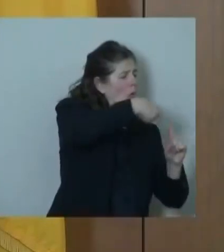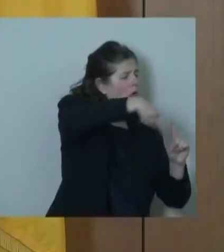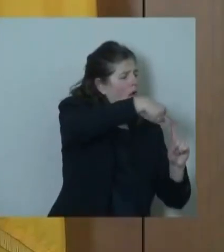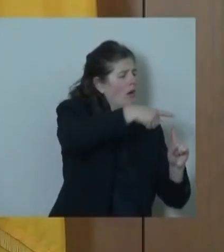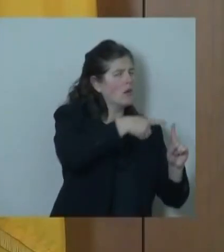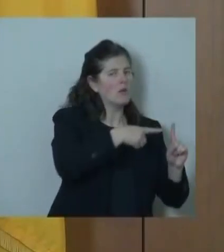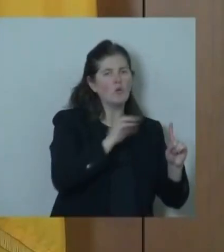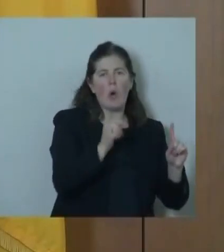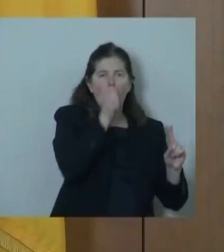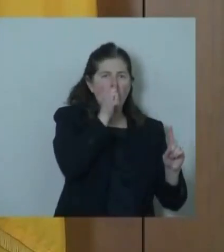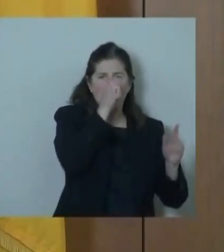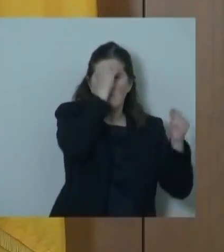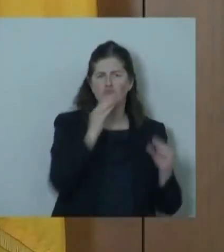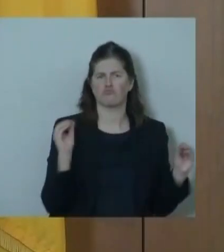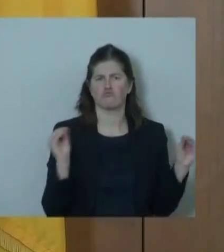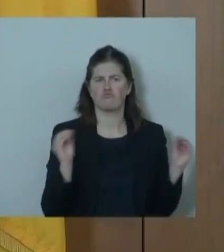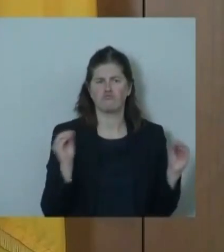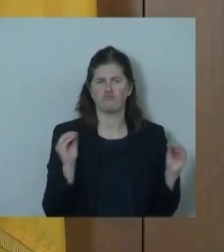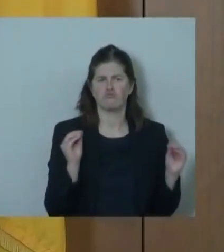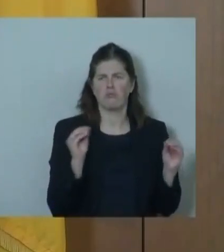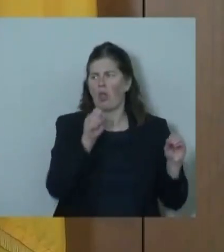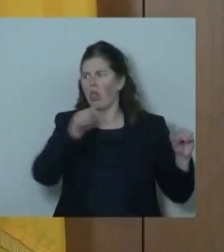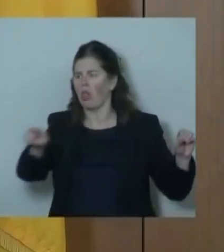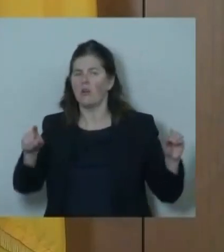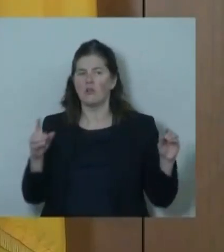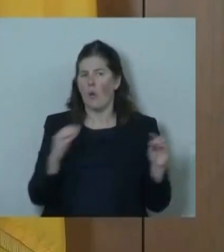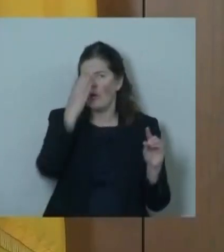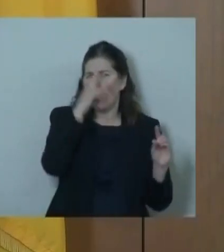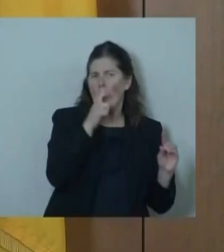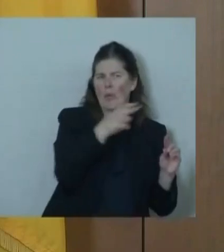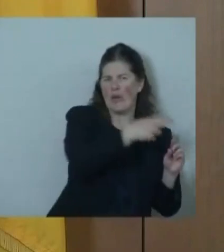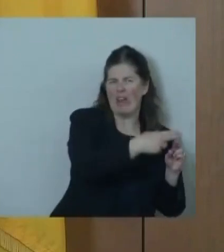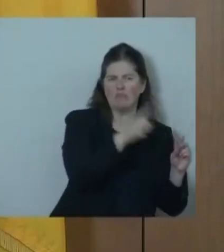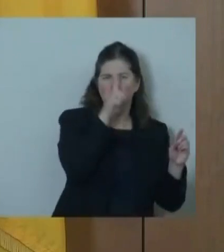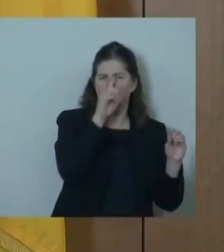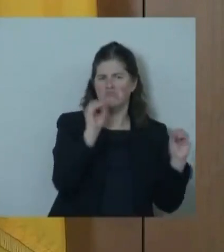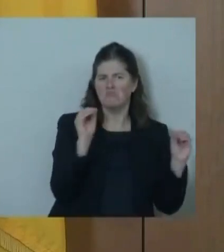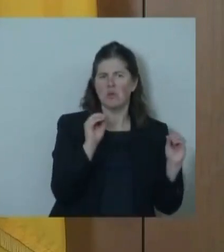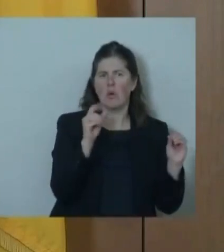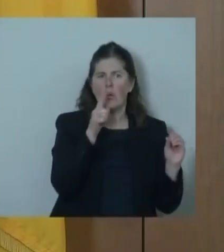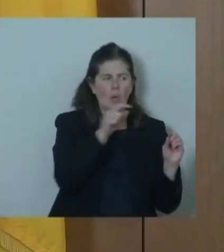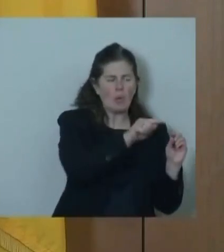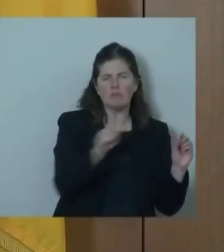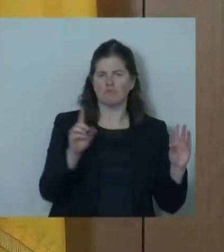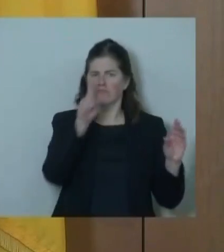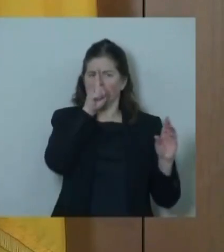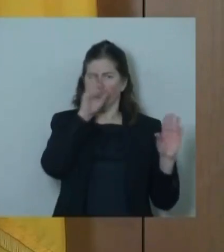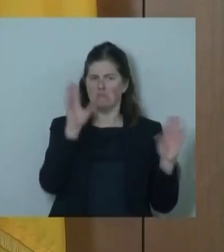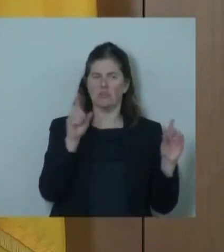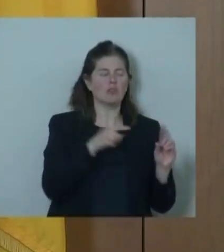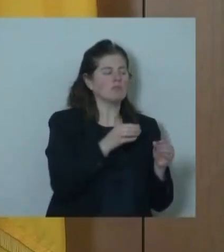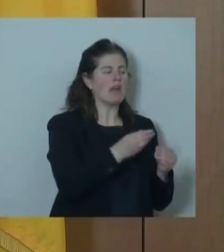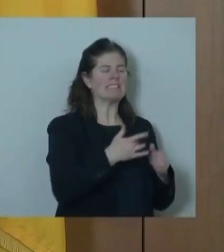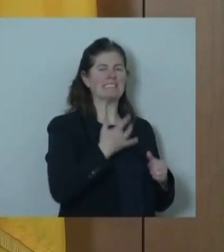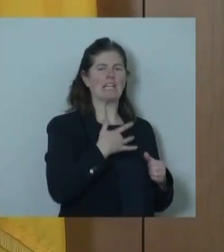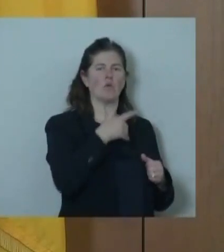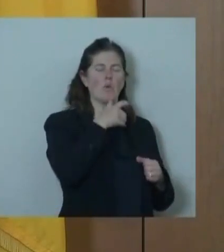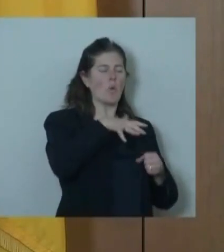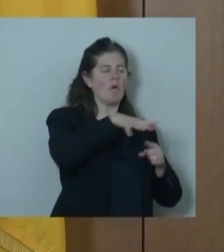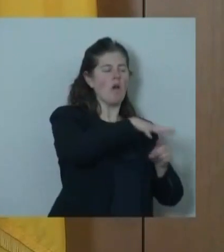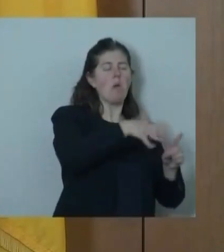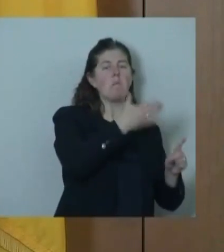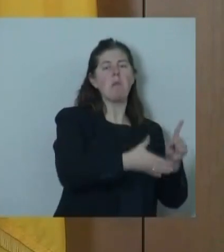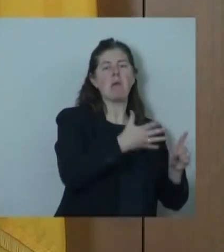No private data goes anywhere. No one knows who is who. It's just getting a sense about who